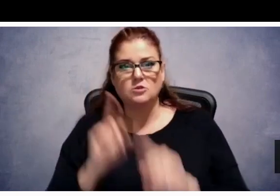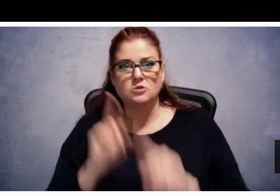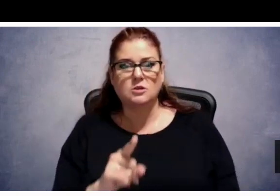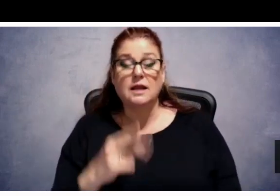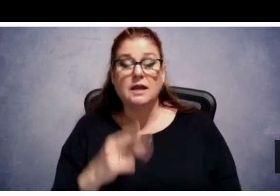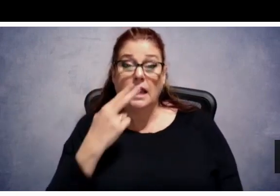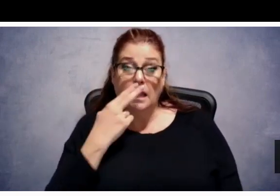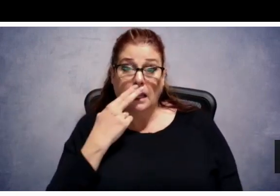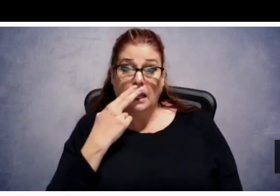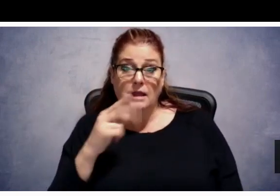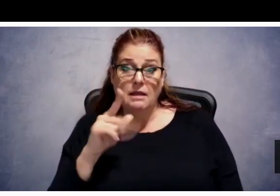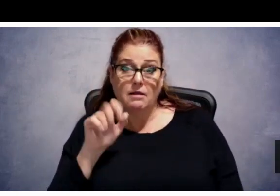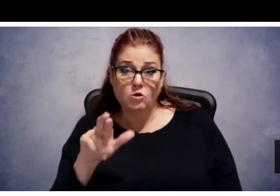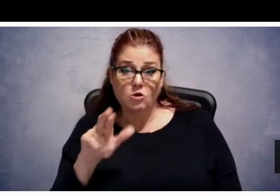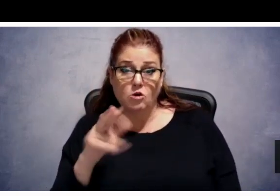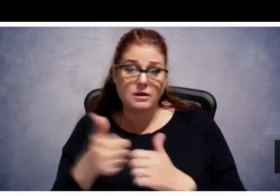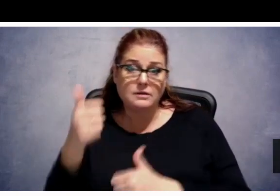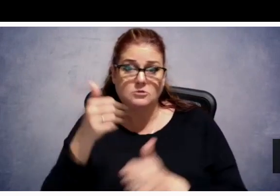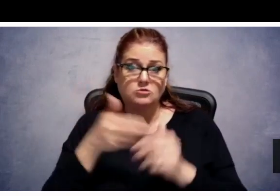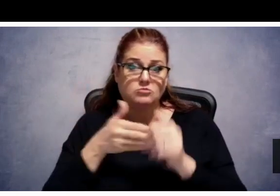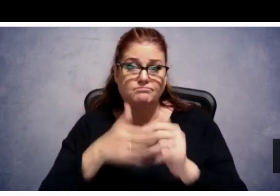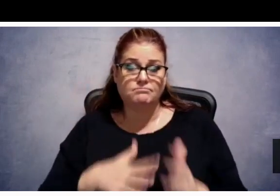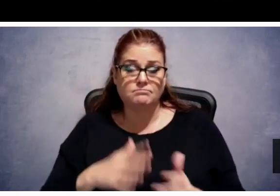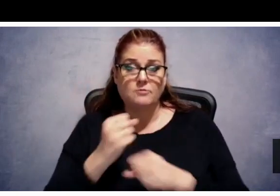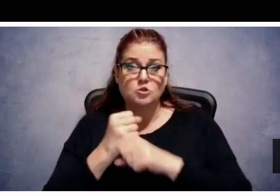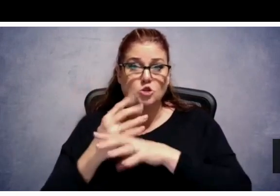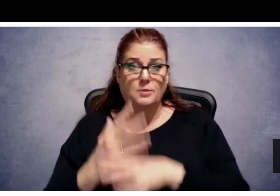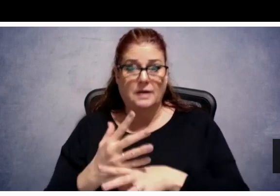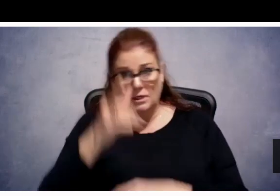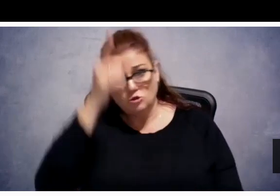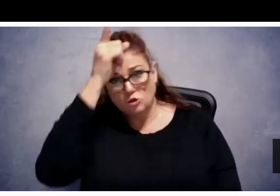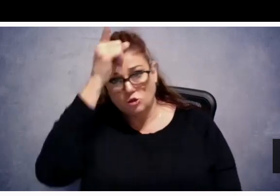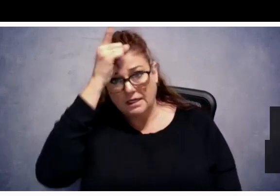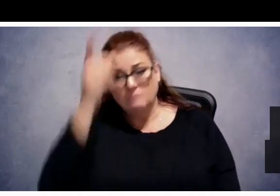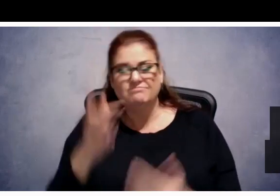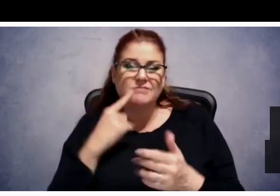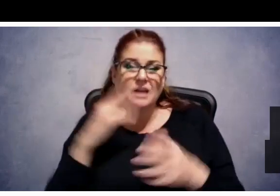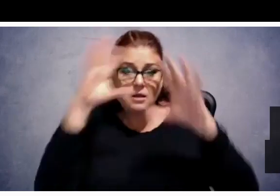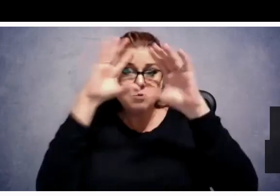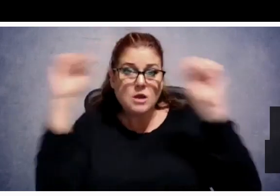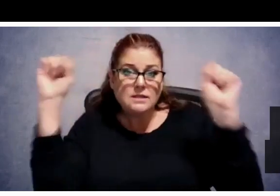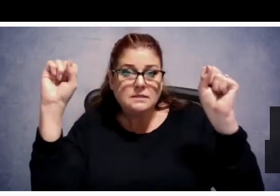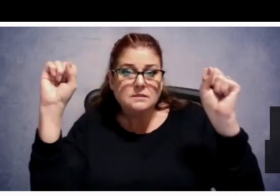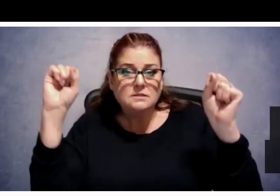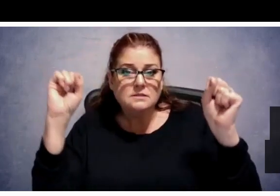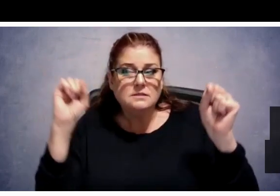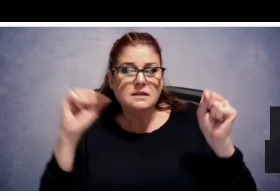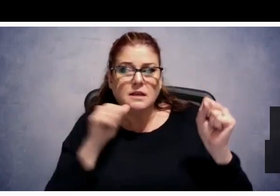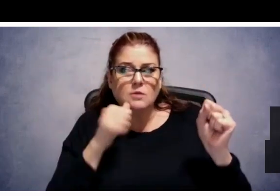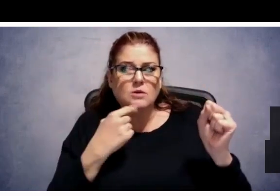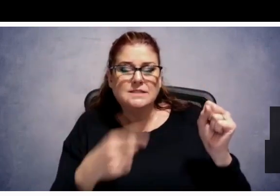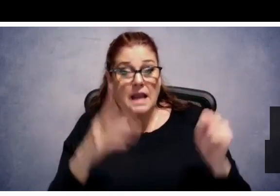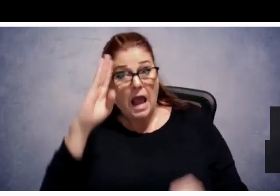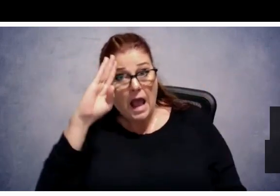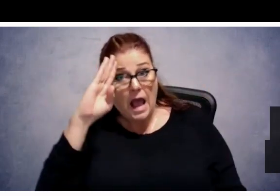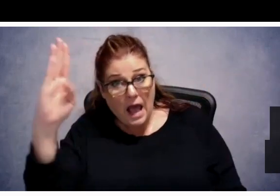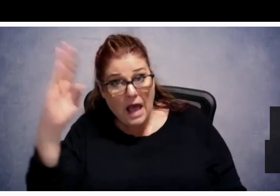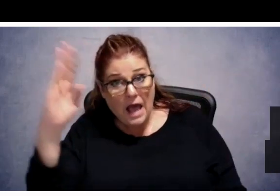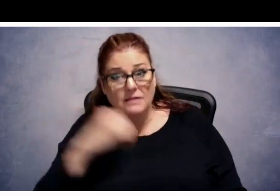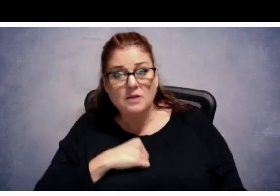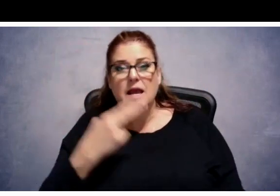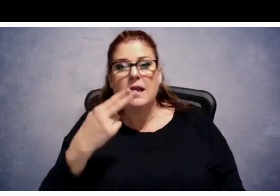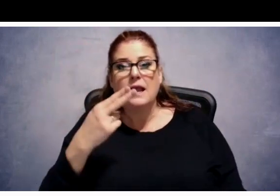"Hitler is the Chancellor of Germany. He's like the president. And they weren't saying hi, they were saying